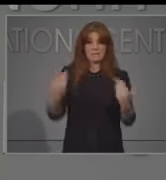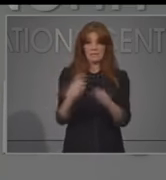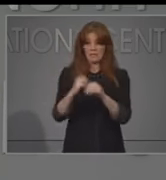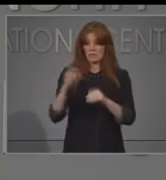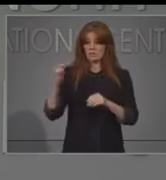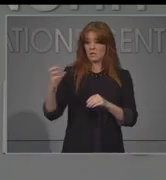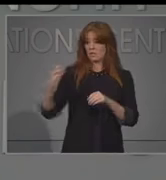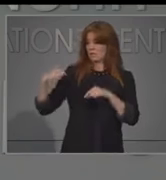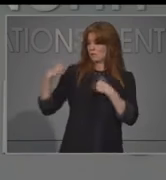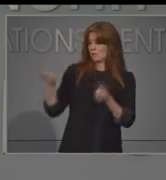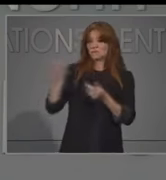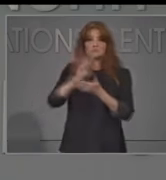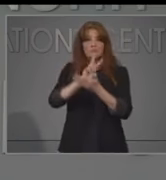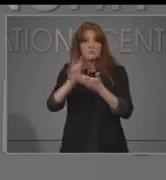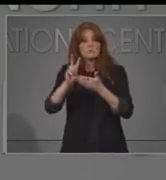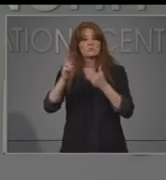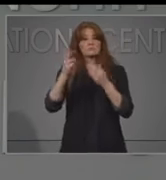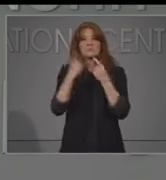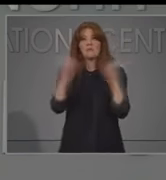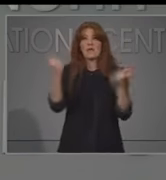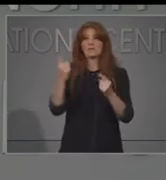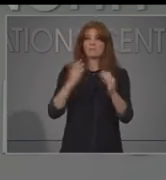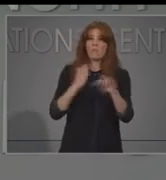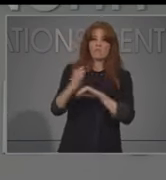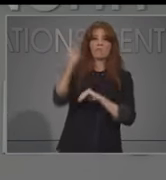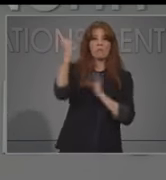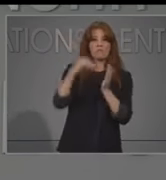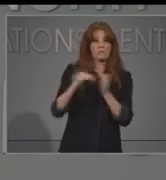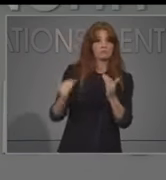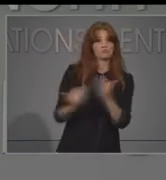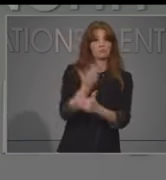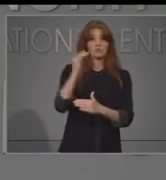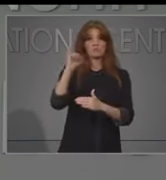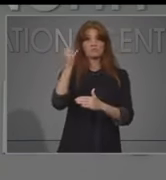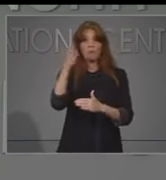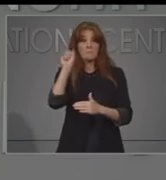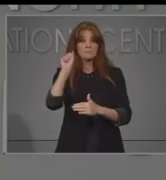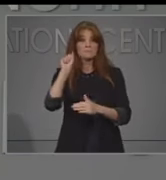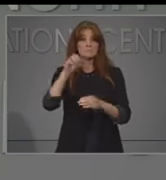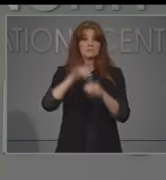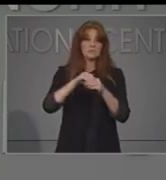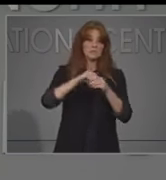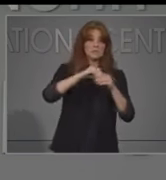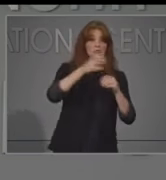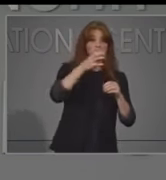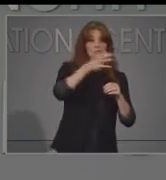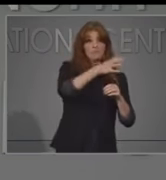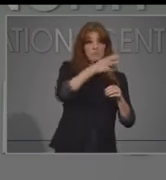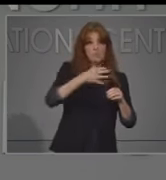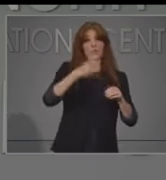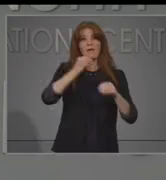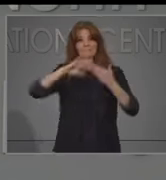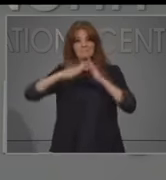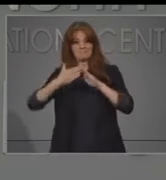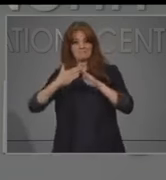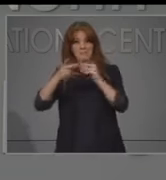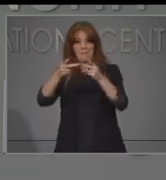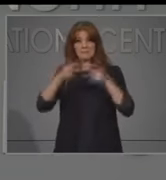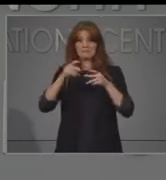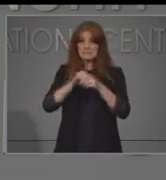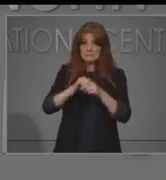2 weeks, we've announced over 1,000 new jobs in both urban and rural communities across our